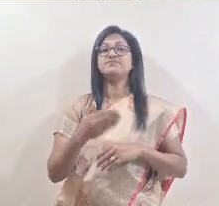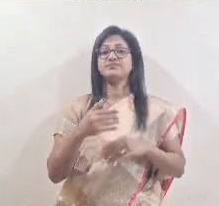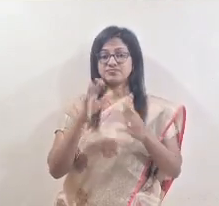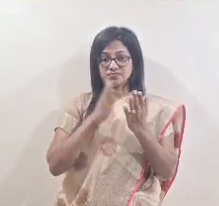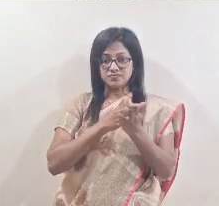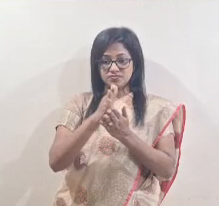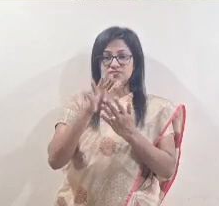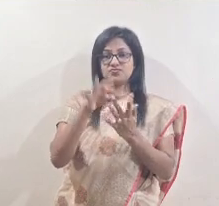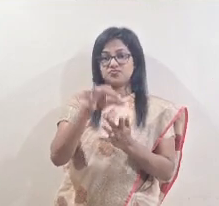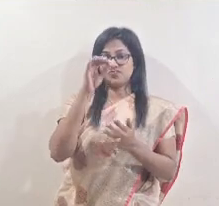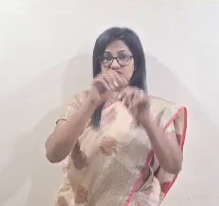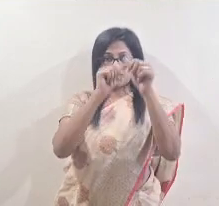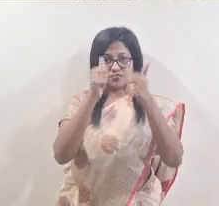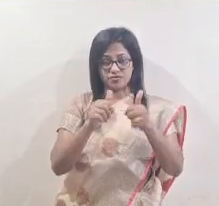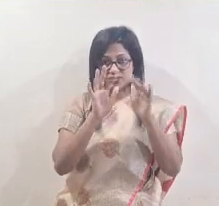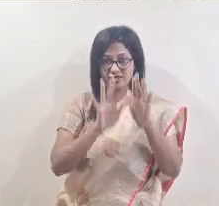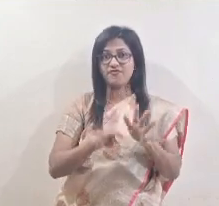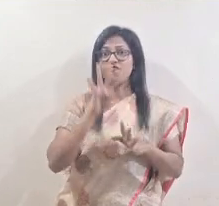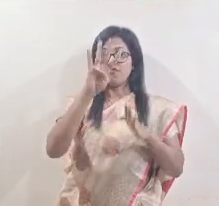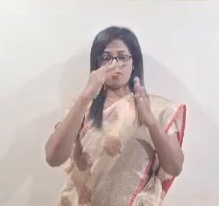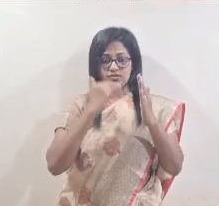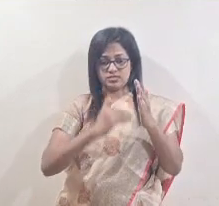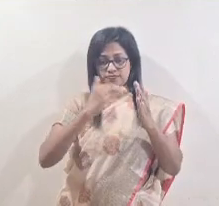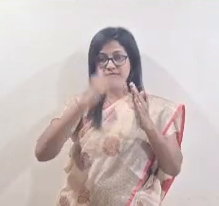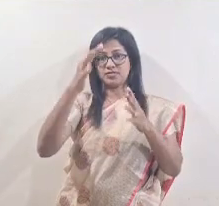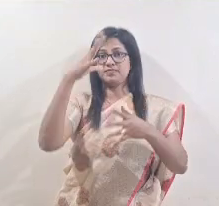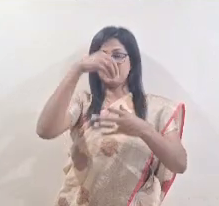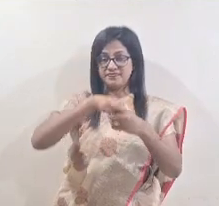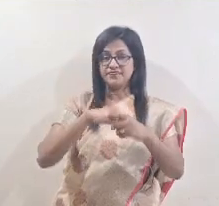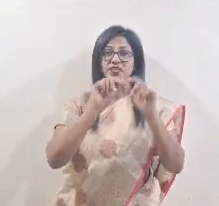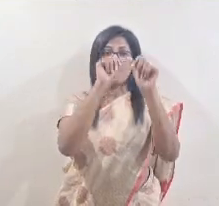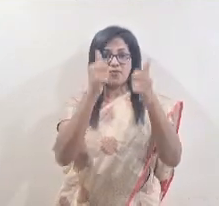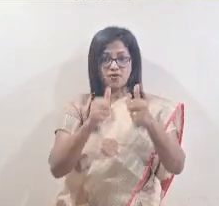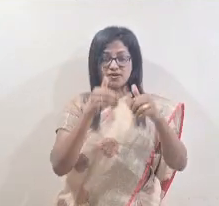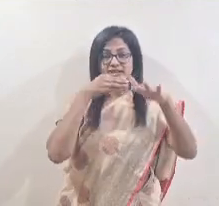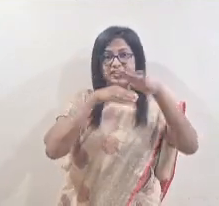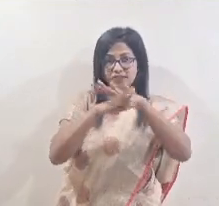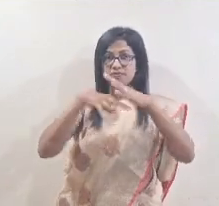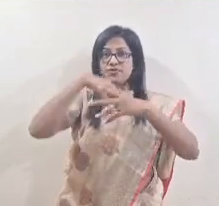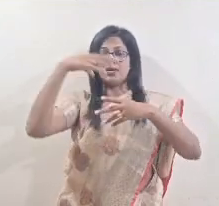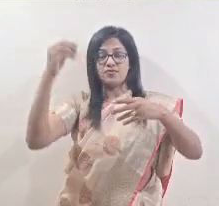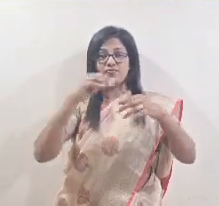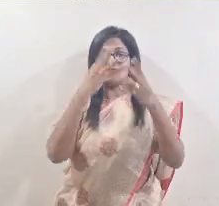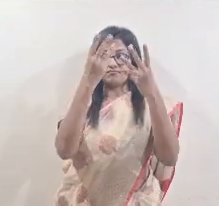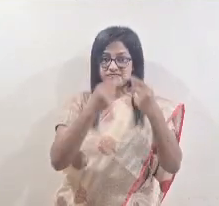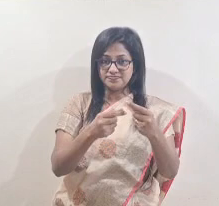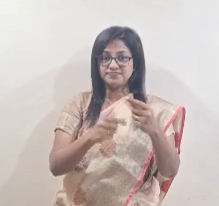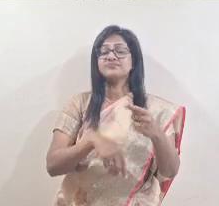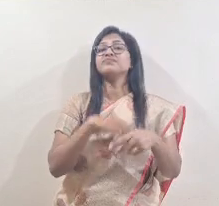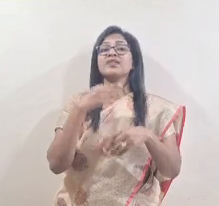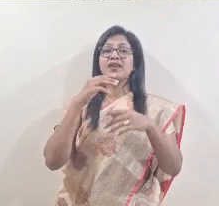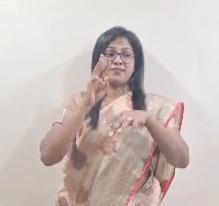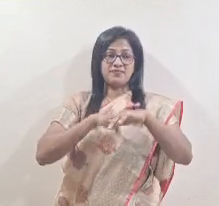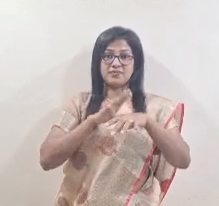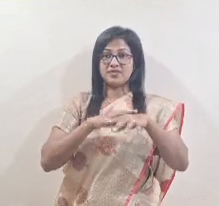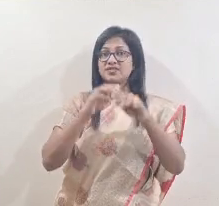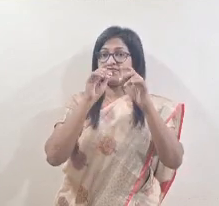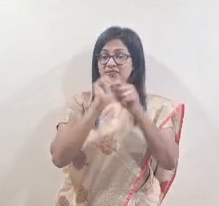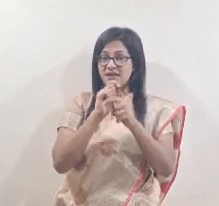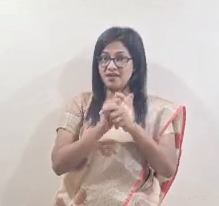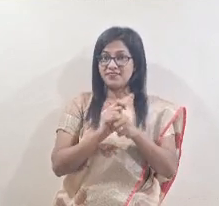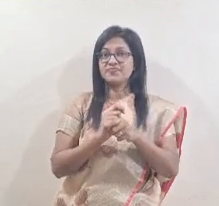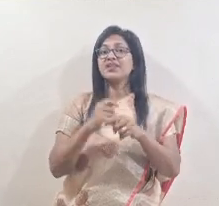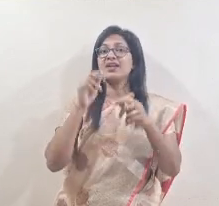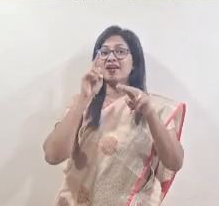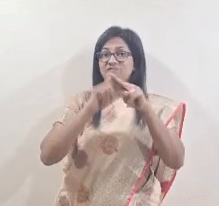mode choice modeling. There were 4 steps involved. That is the model input and output parameters, setting up the membership functions, fuzzy